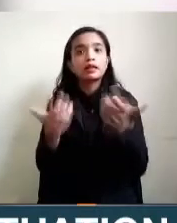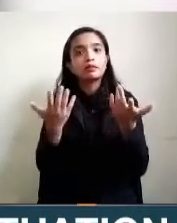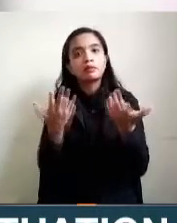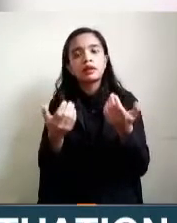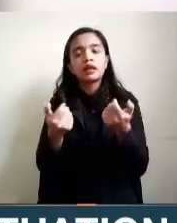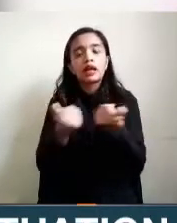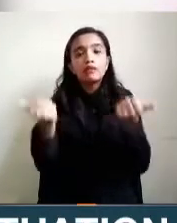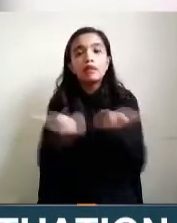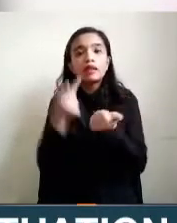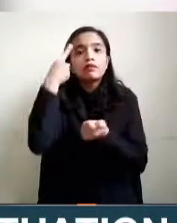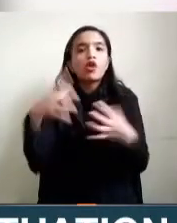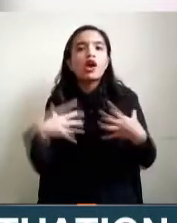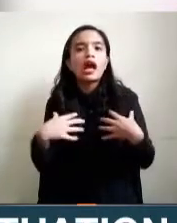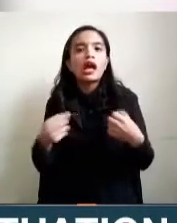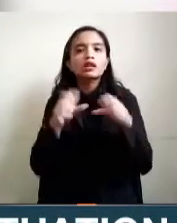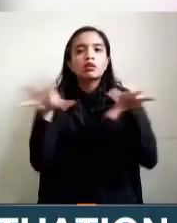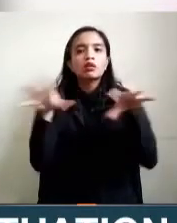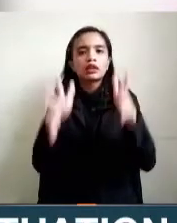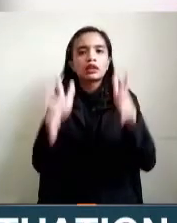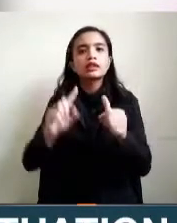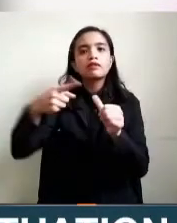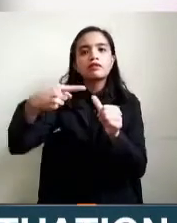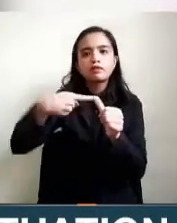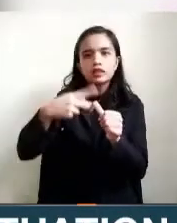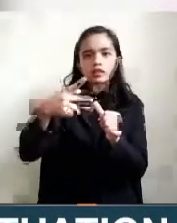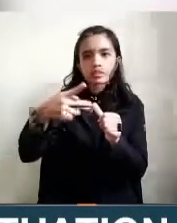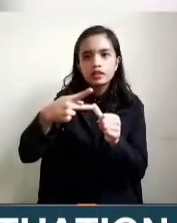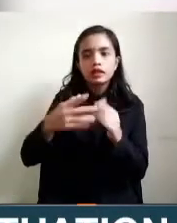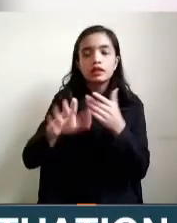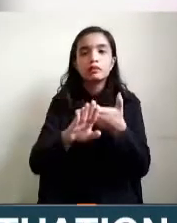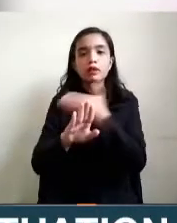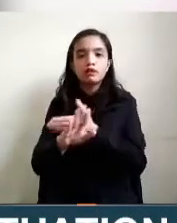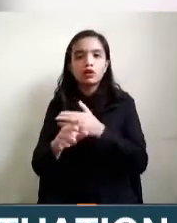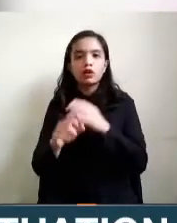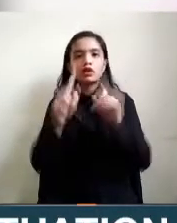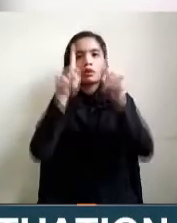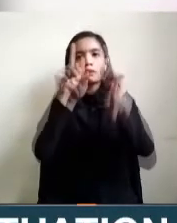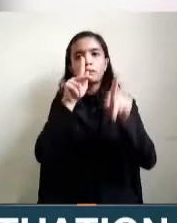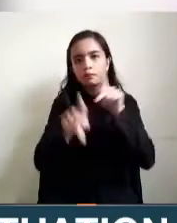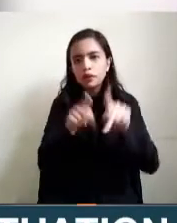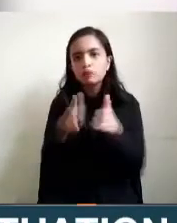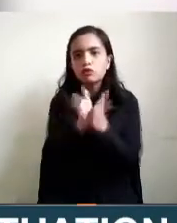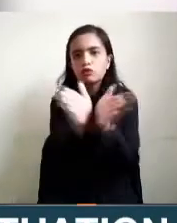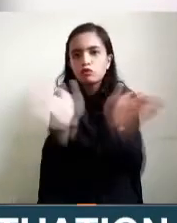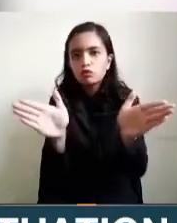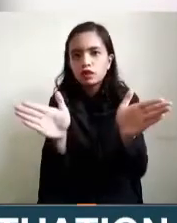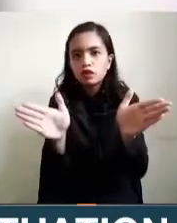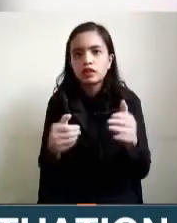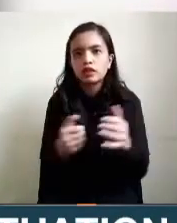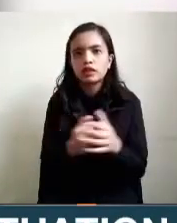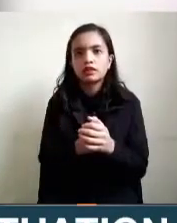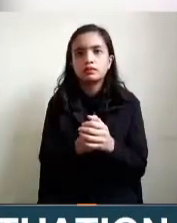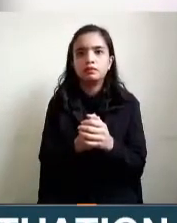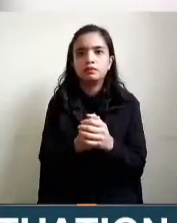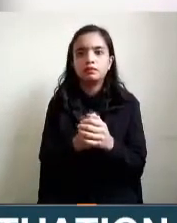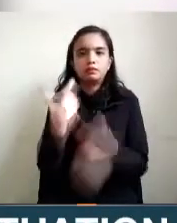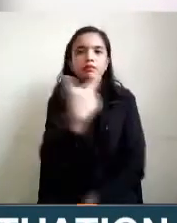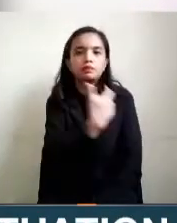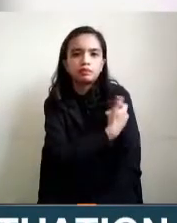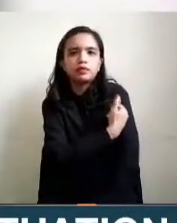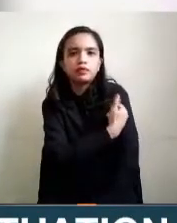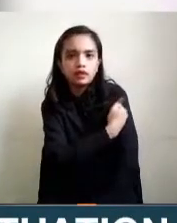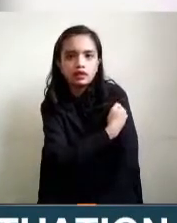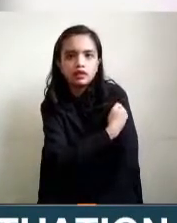and the frontliners before the public will be able to take advantage of this vaccine that they